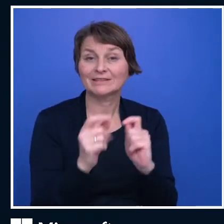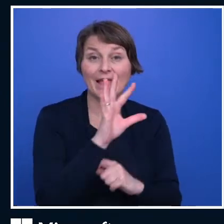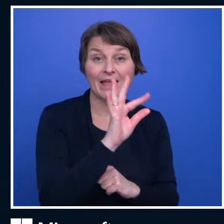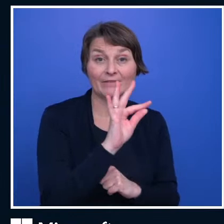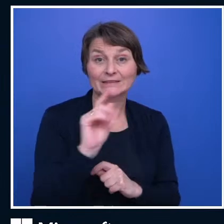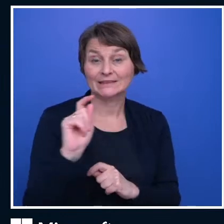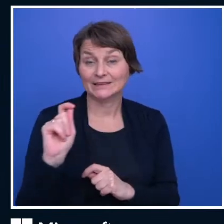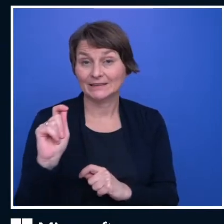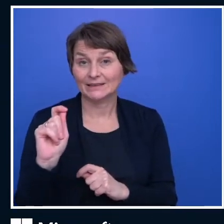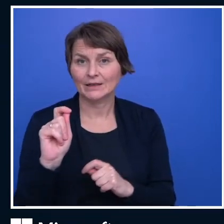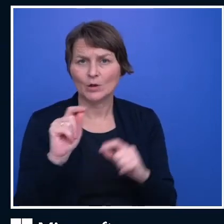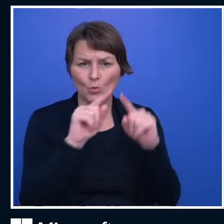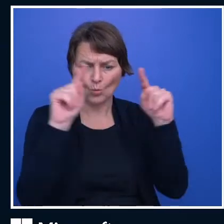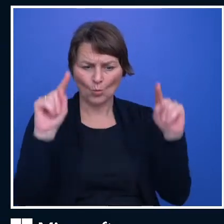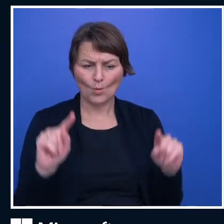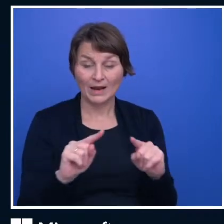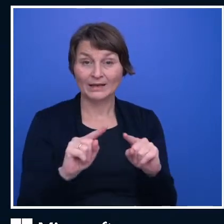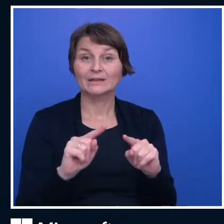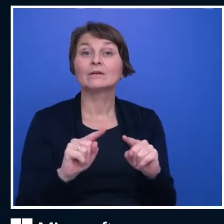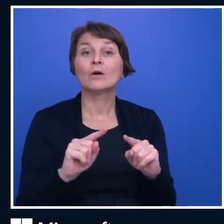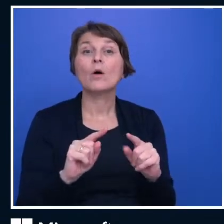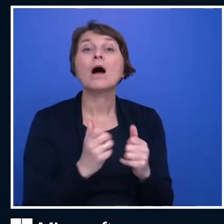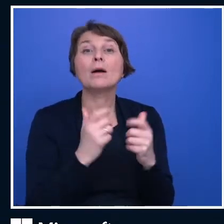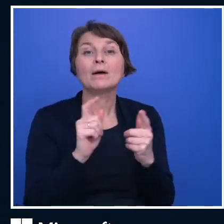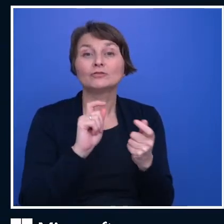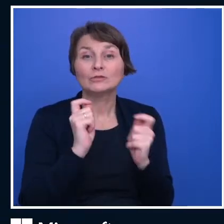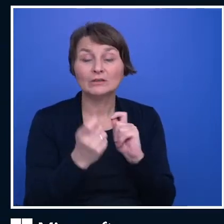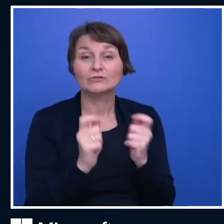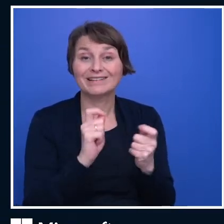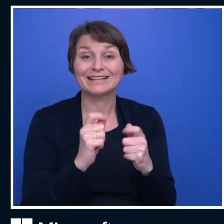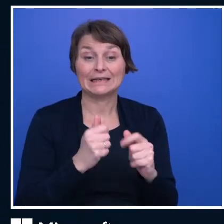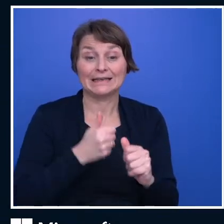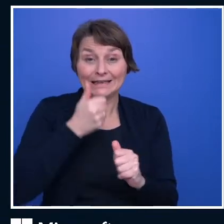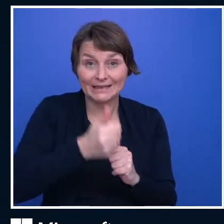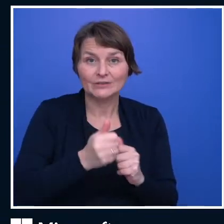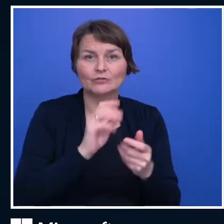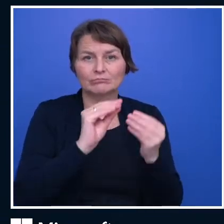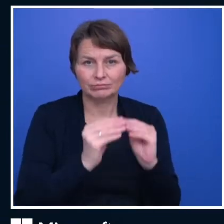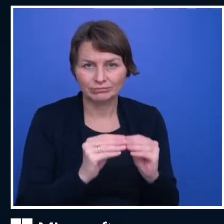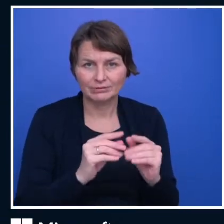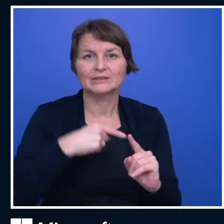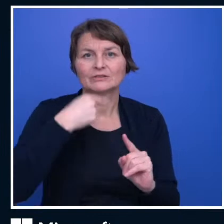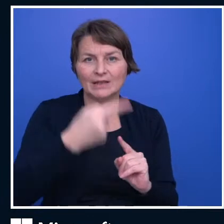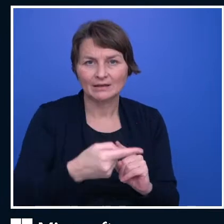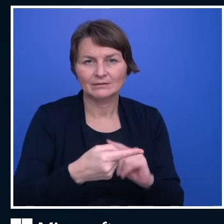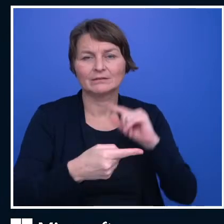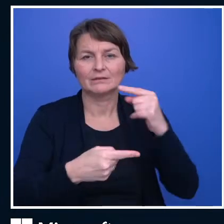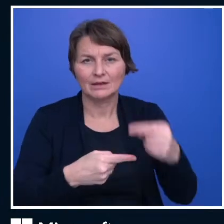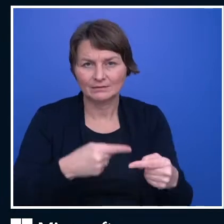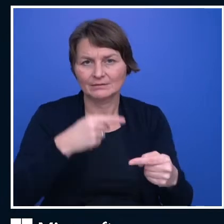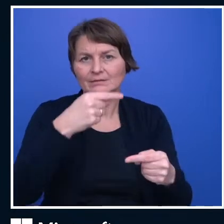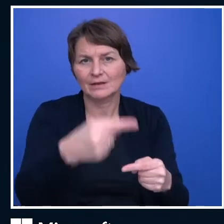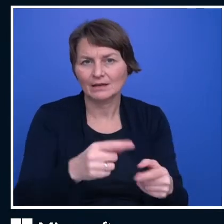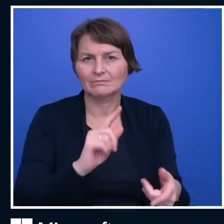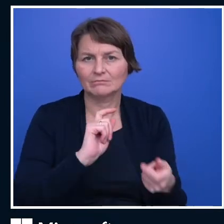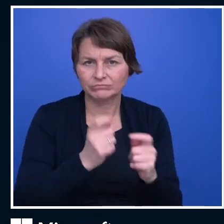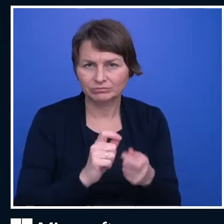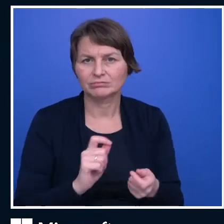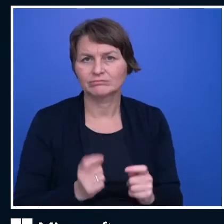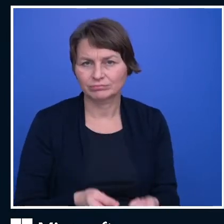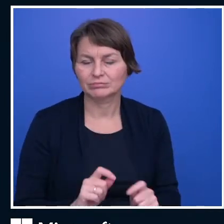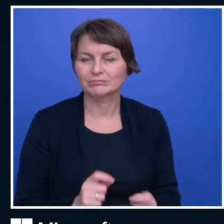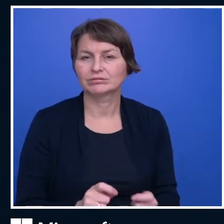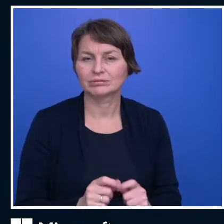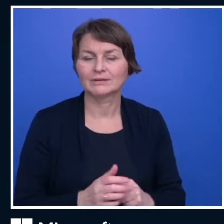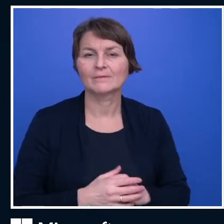doing after each FFT computation. So, and yeah, hence we'll be